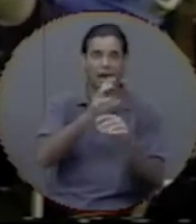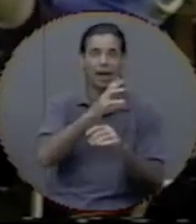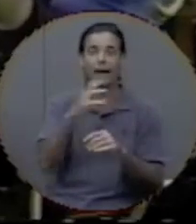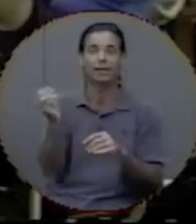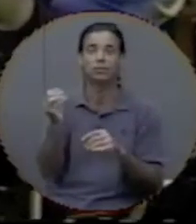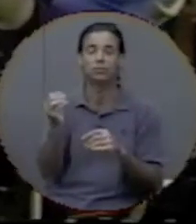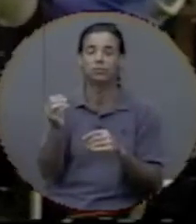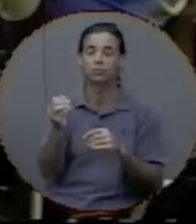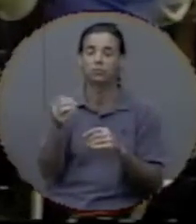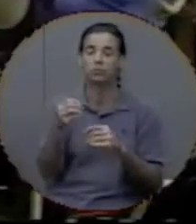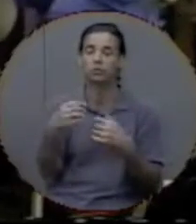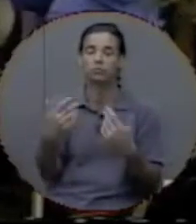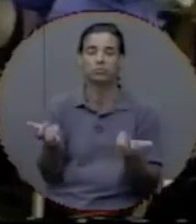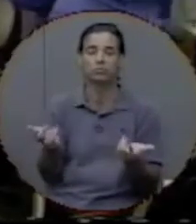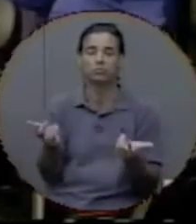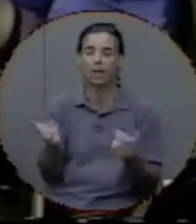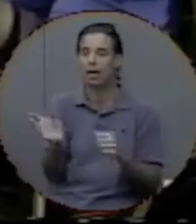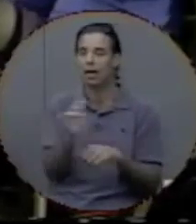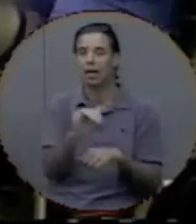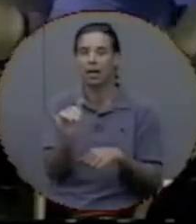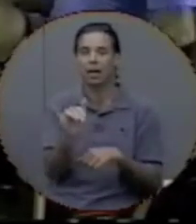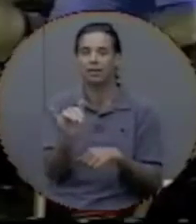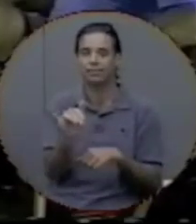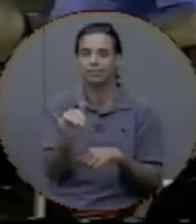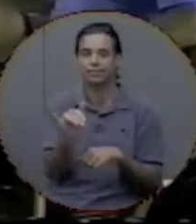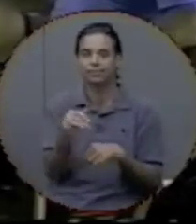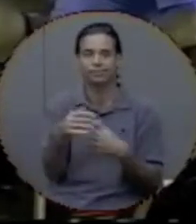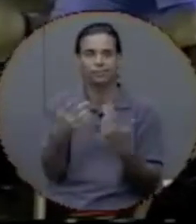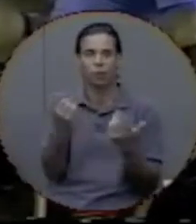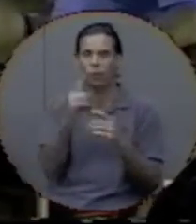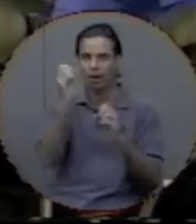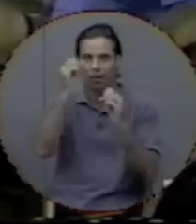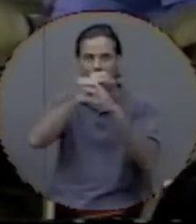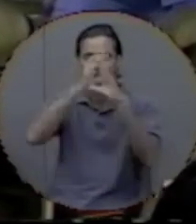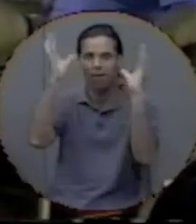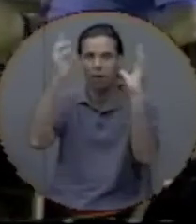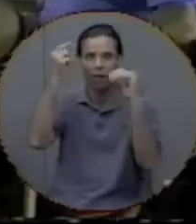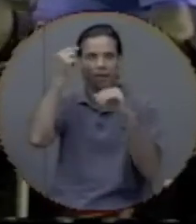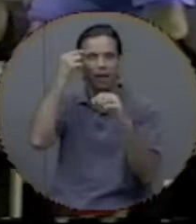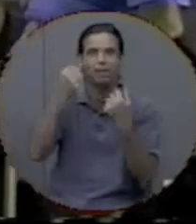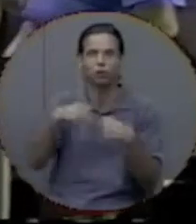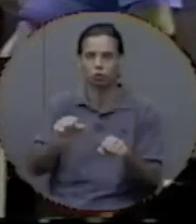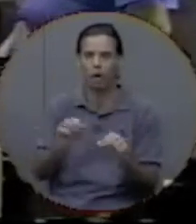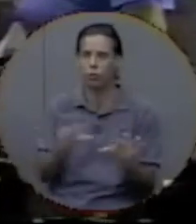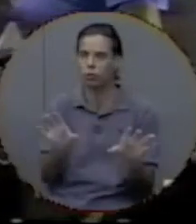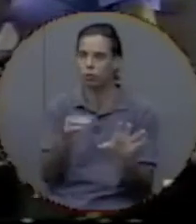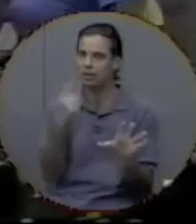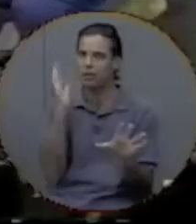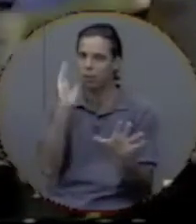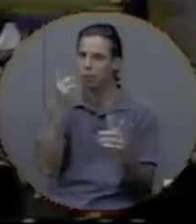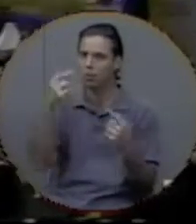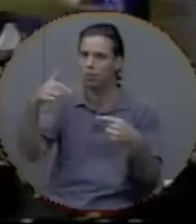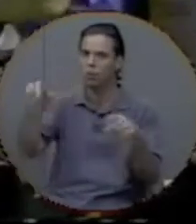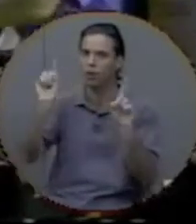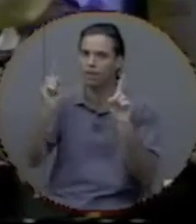just, it's like the stars the limit. Whatever you can think of, try and do, because something will work for